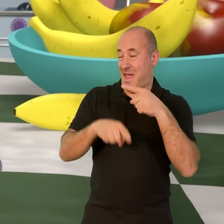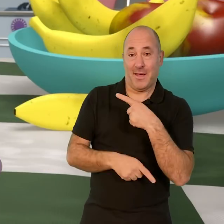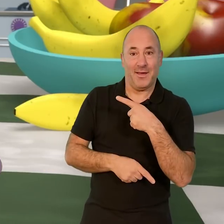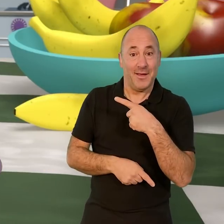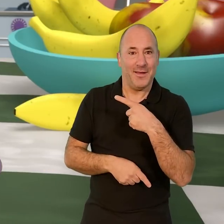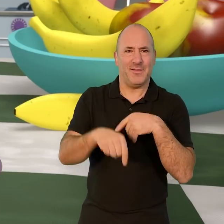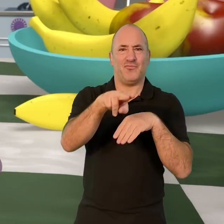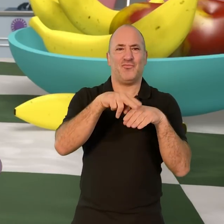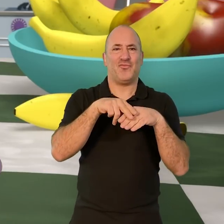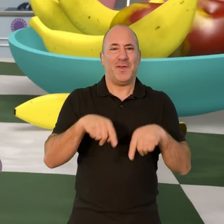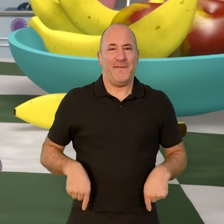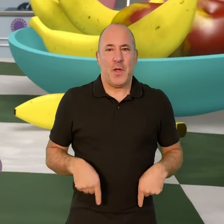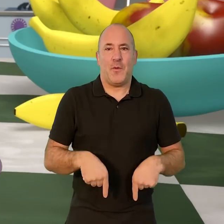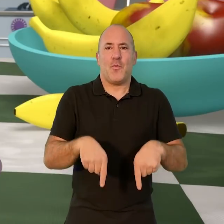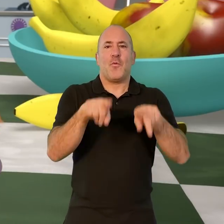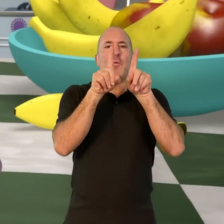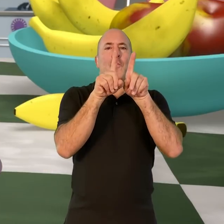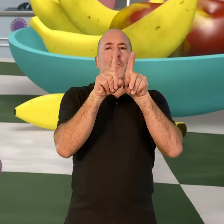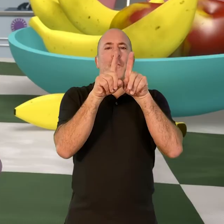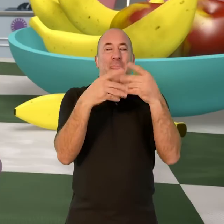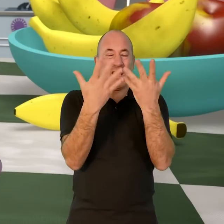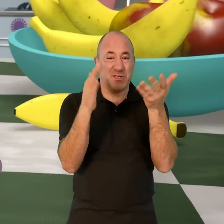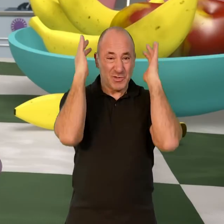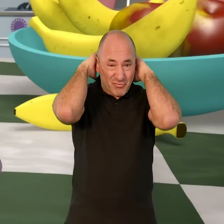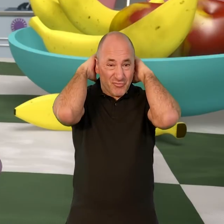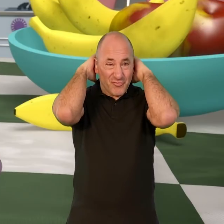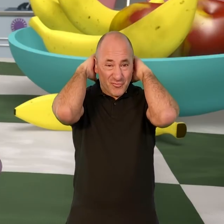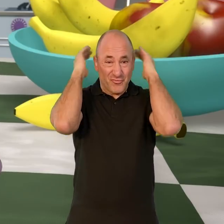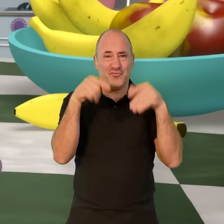everybody. Crisscross your fingers behind your head